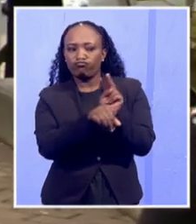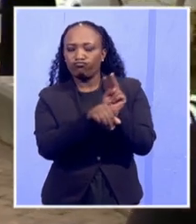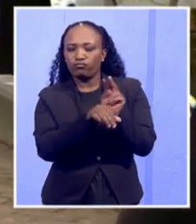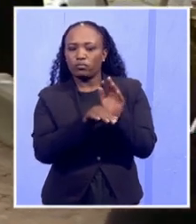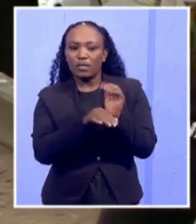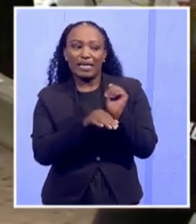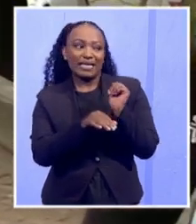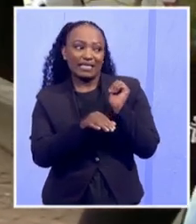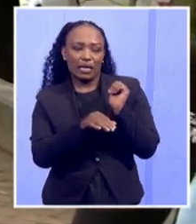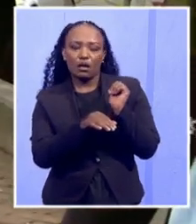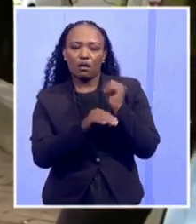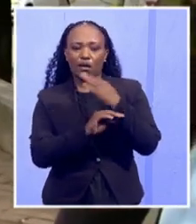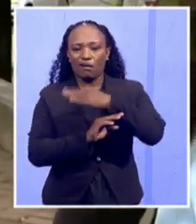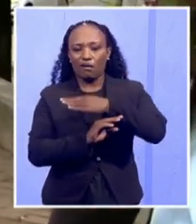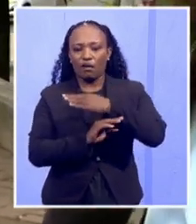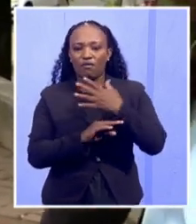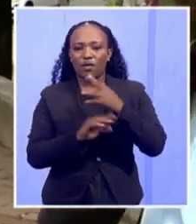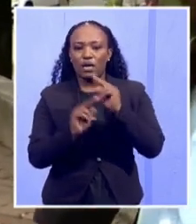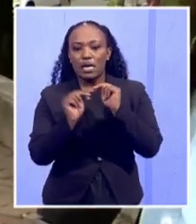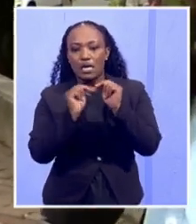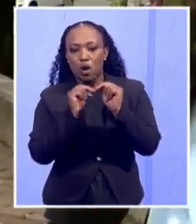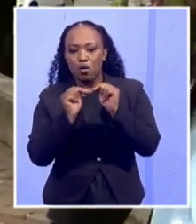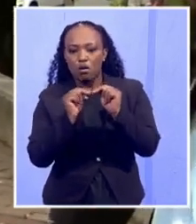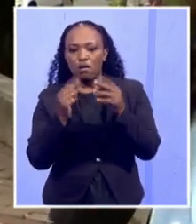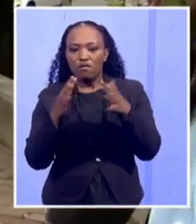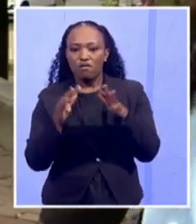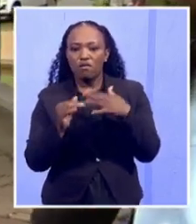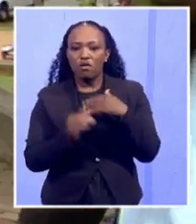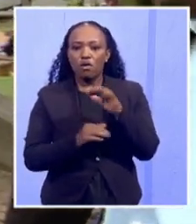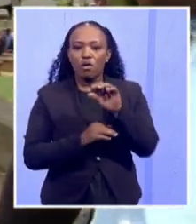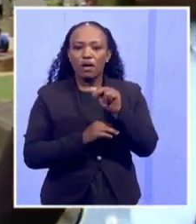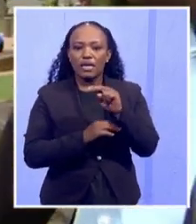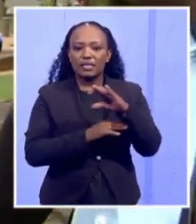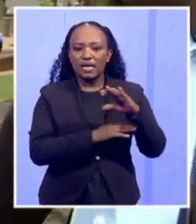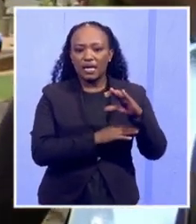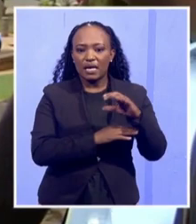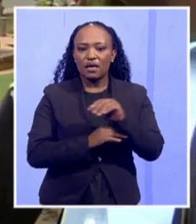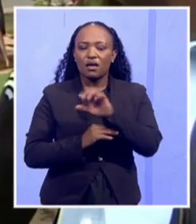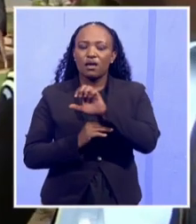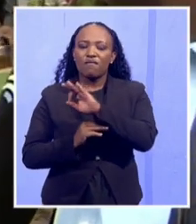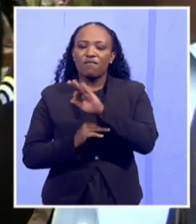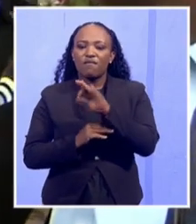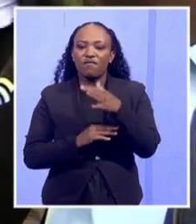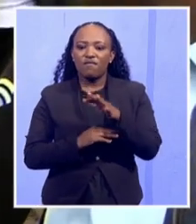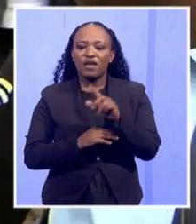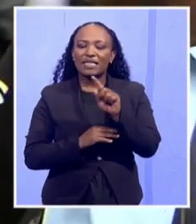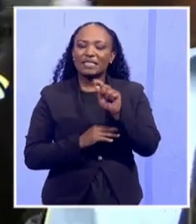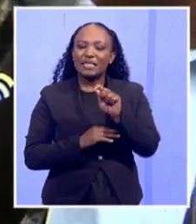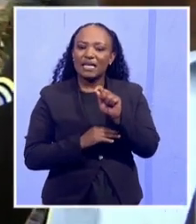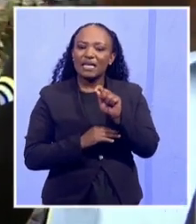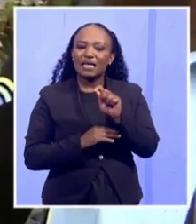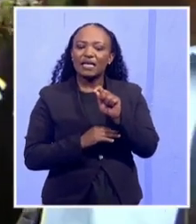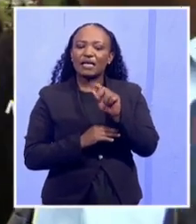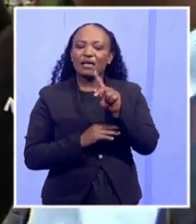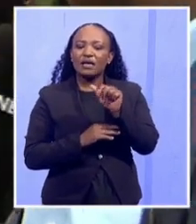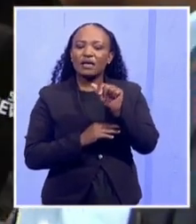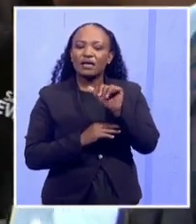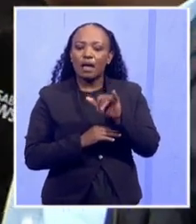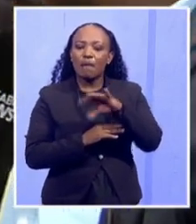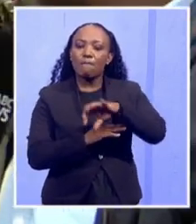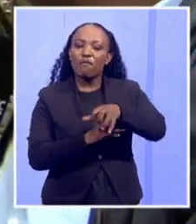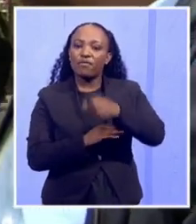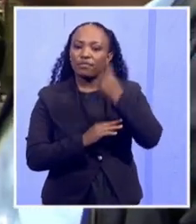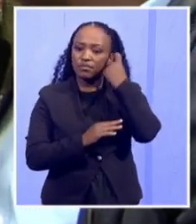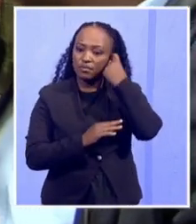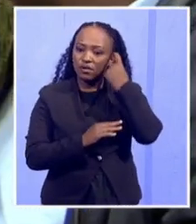evening, there was negotiations between the ANC and the EFF led by TK Ngiza, the regional secretary, the provincial secretary rather,